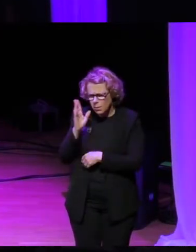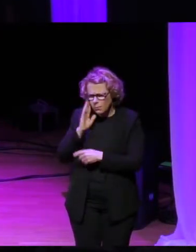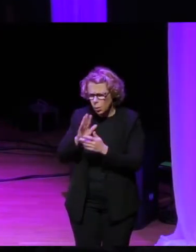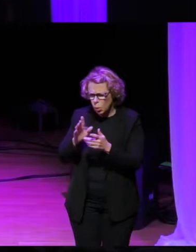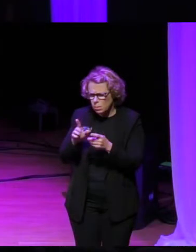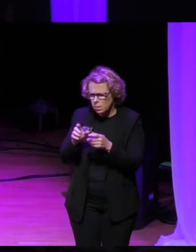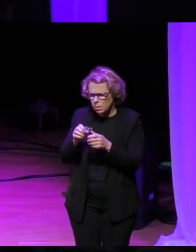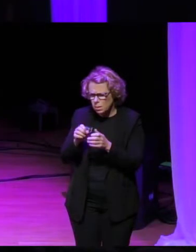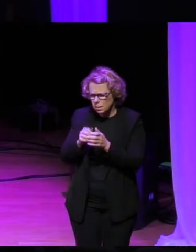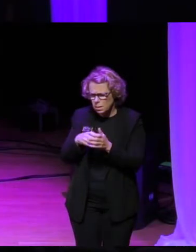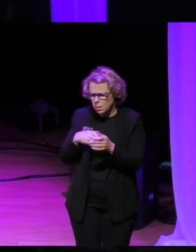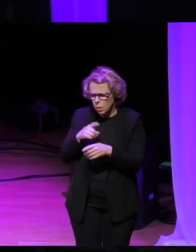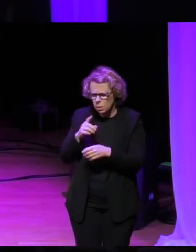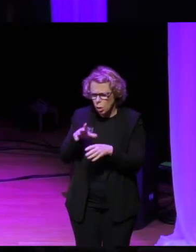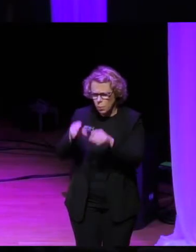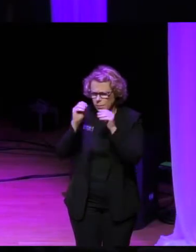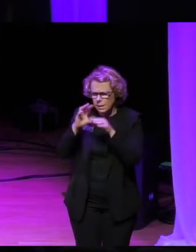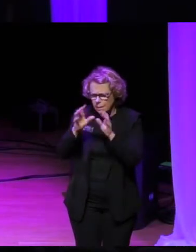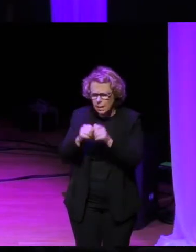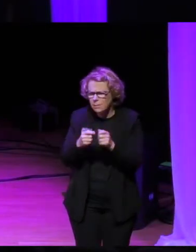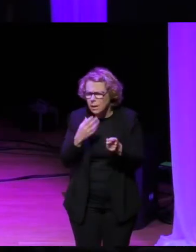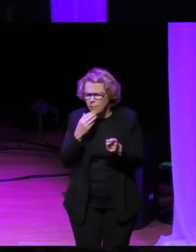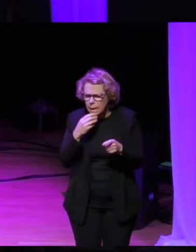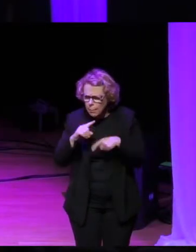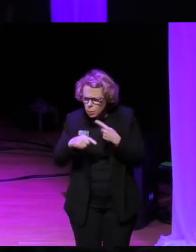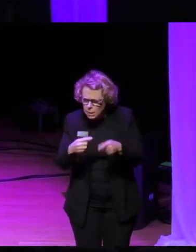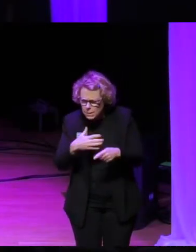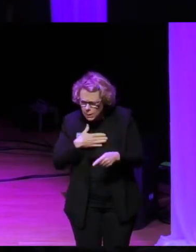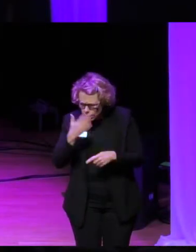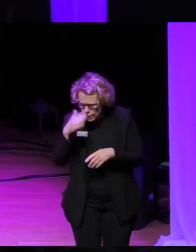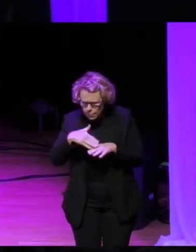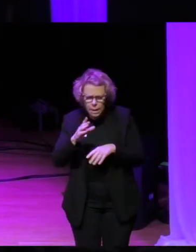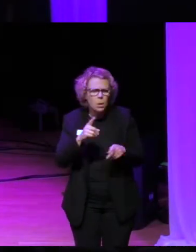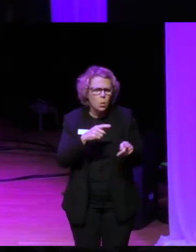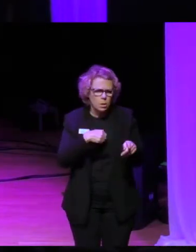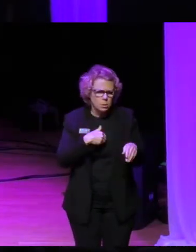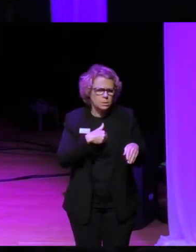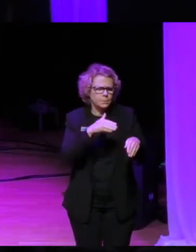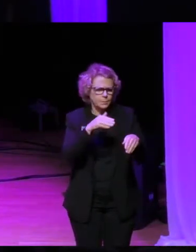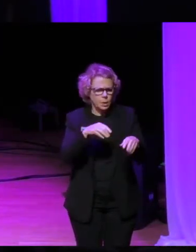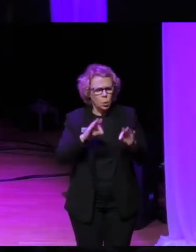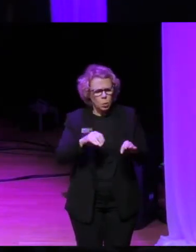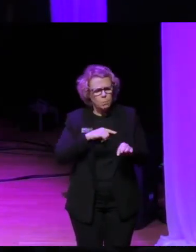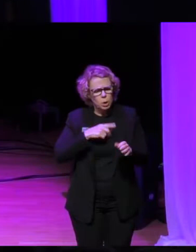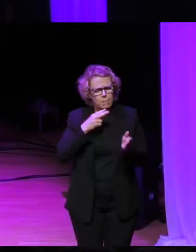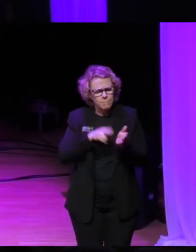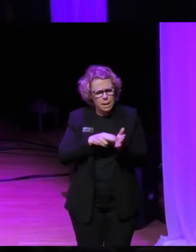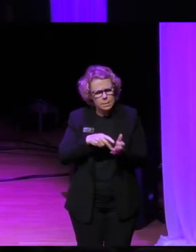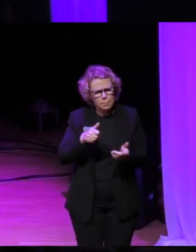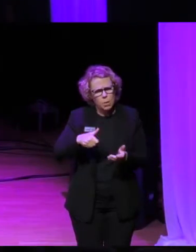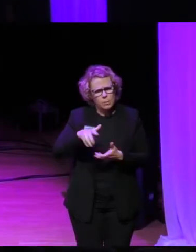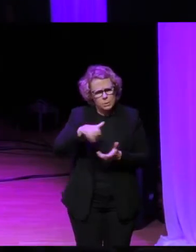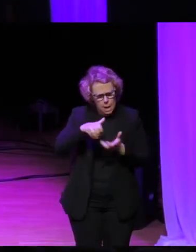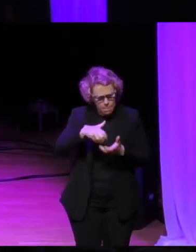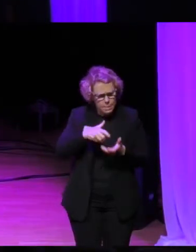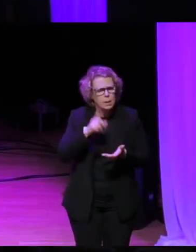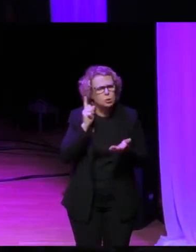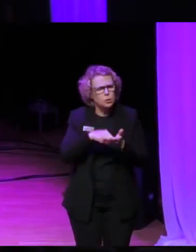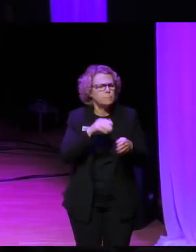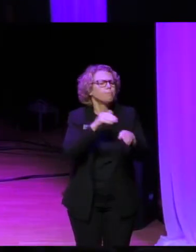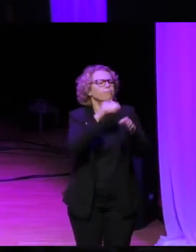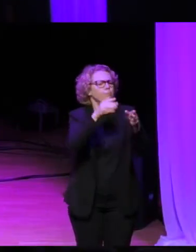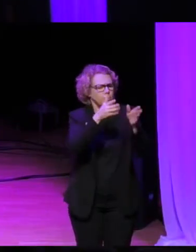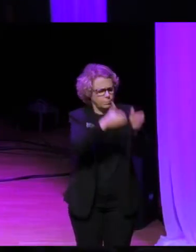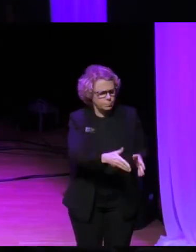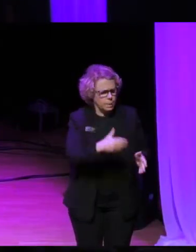mic cut in. Oh, sorry. Which procedure? For impeachment, to impeach I President see. Trump. Because every so often here